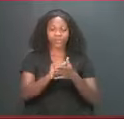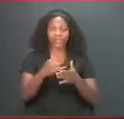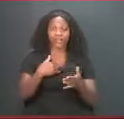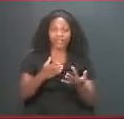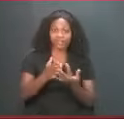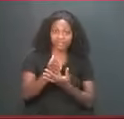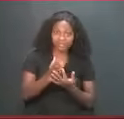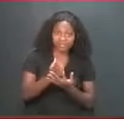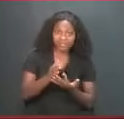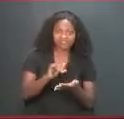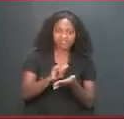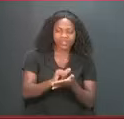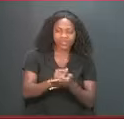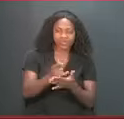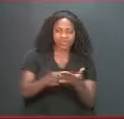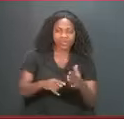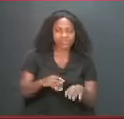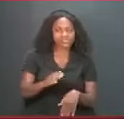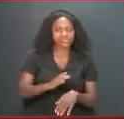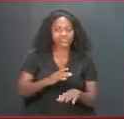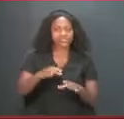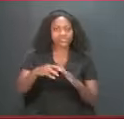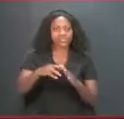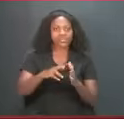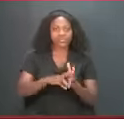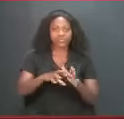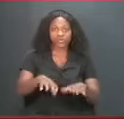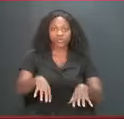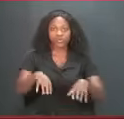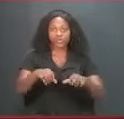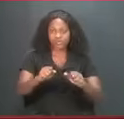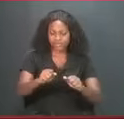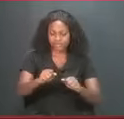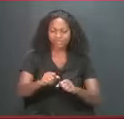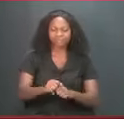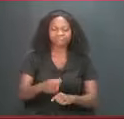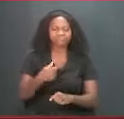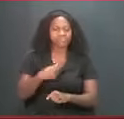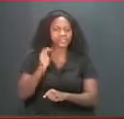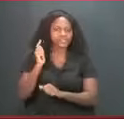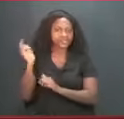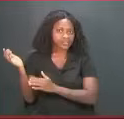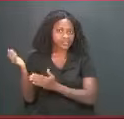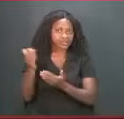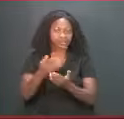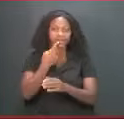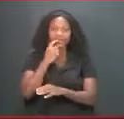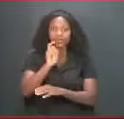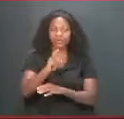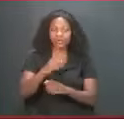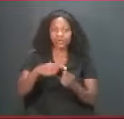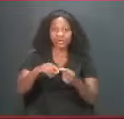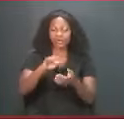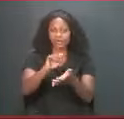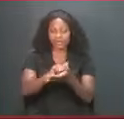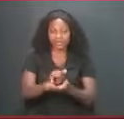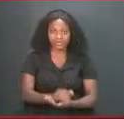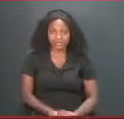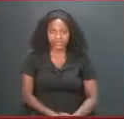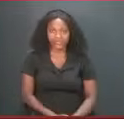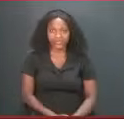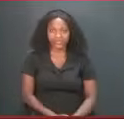reports, and I will come to the House to give a ruling in this matter.